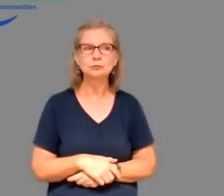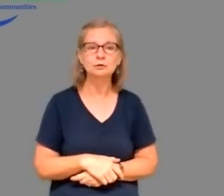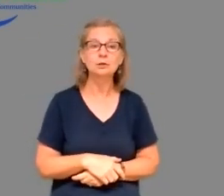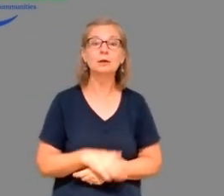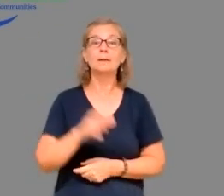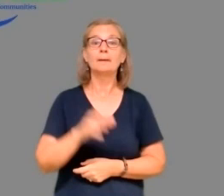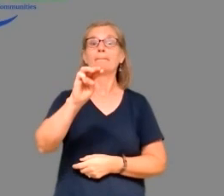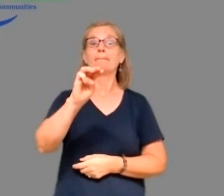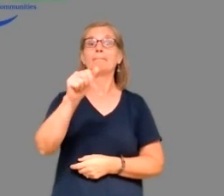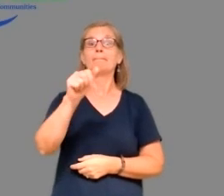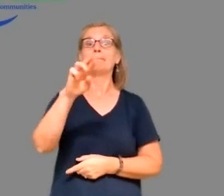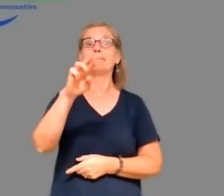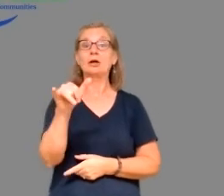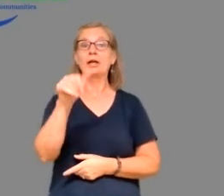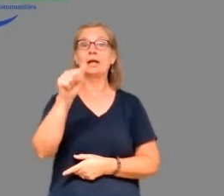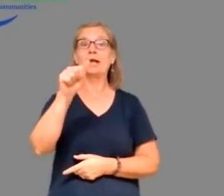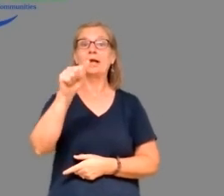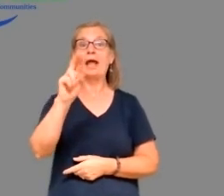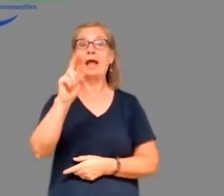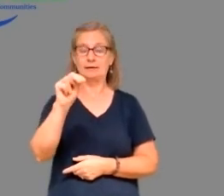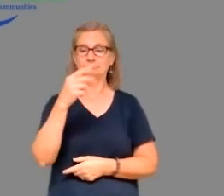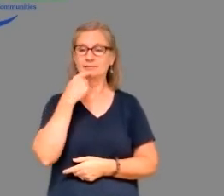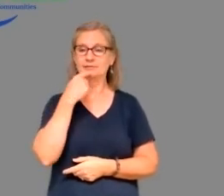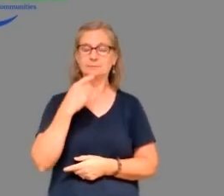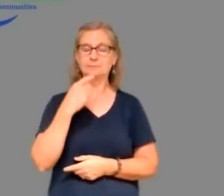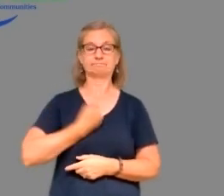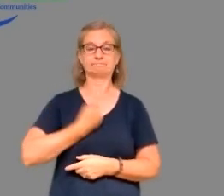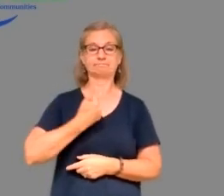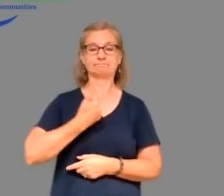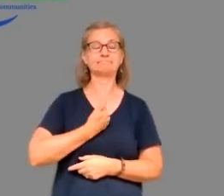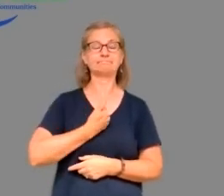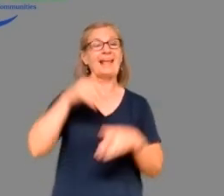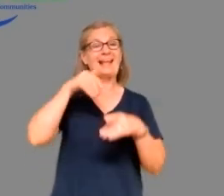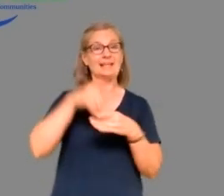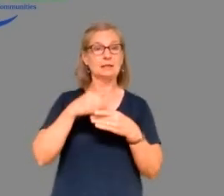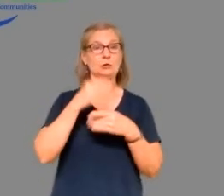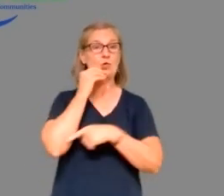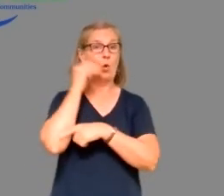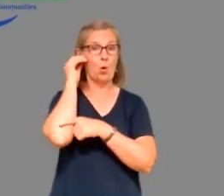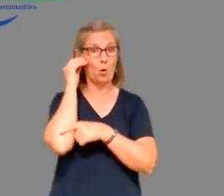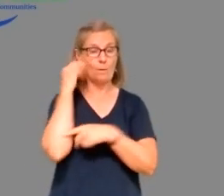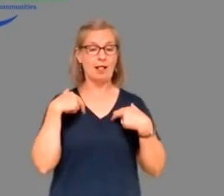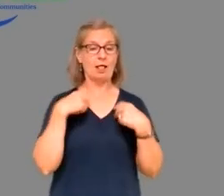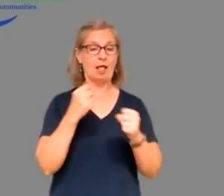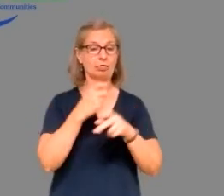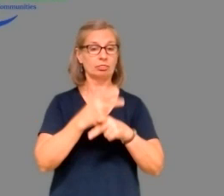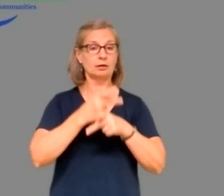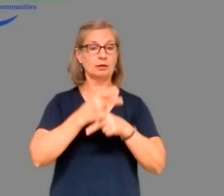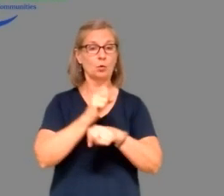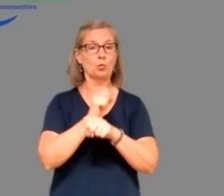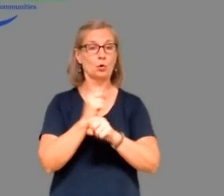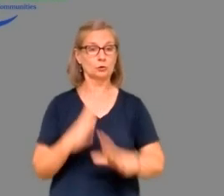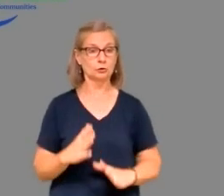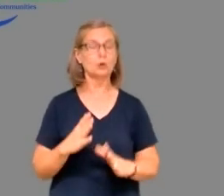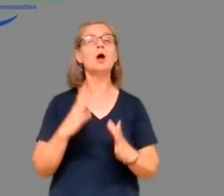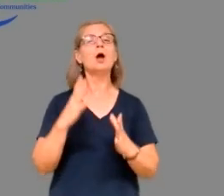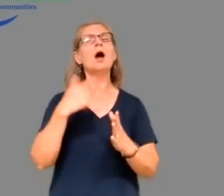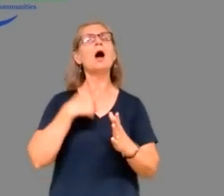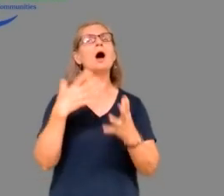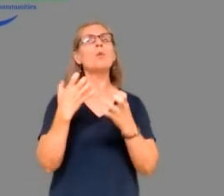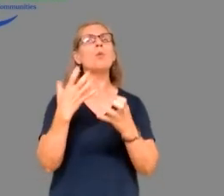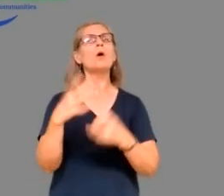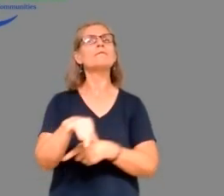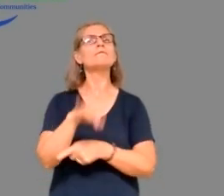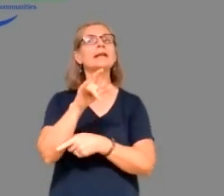Marianne says, I'm an in-home healthcare worker. Mm-hmm. I want to find out if I can be tested so I can keep my employer safe. Please let me